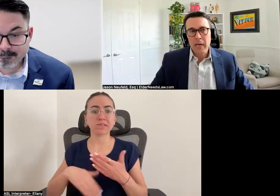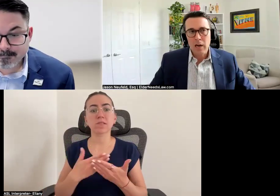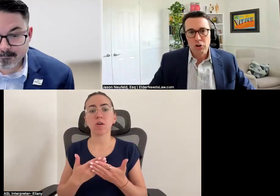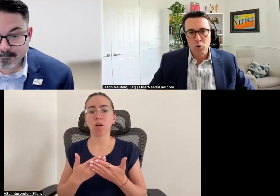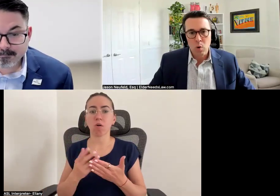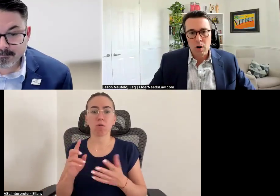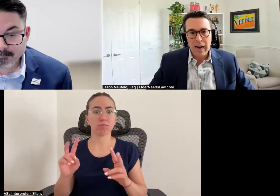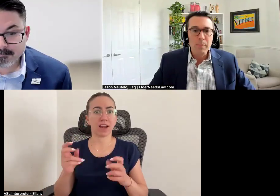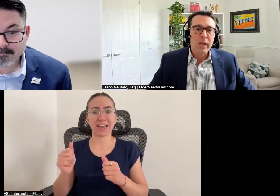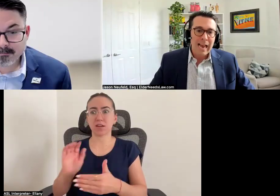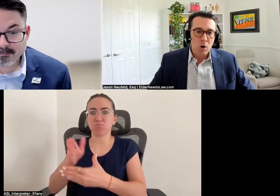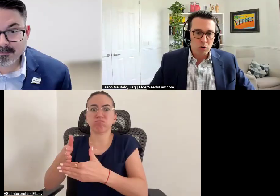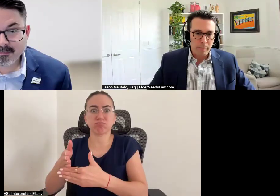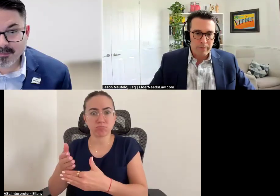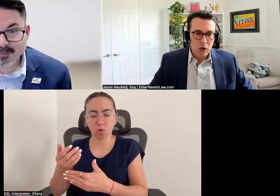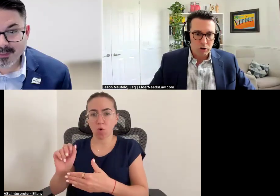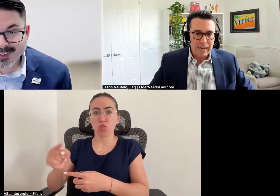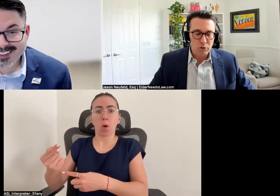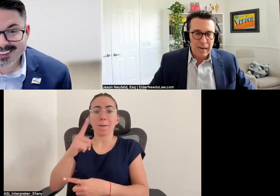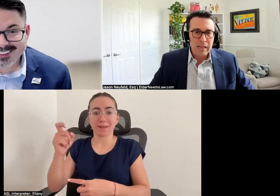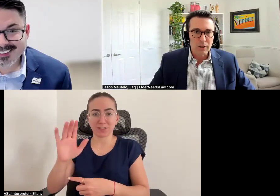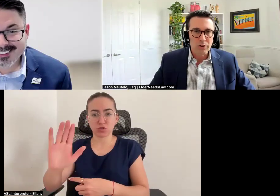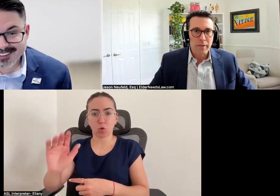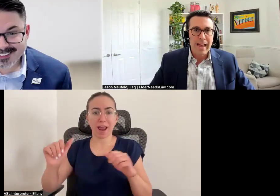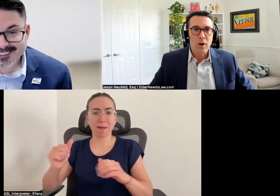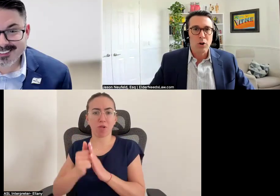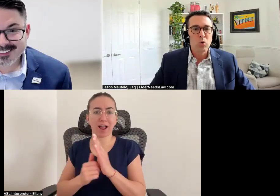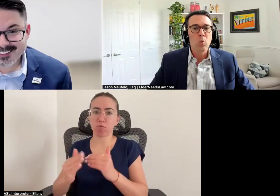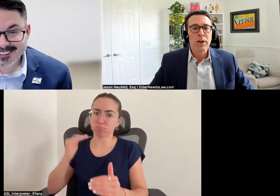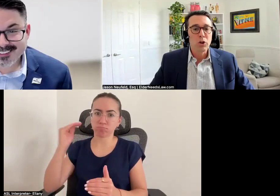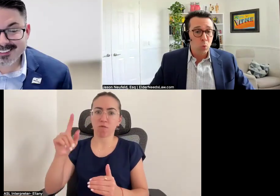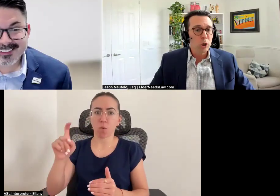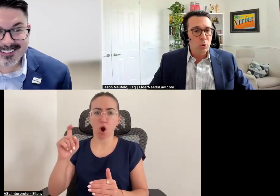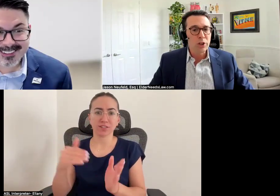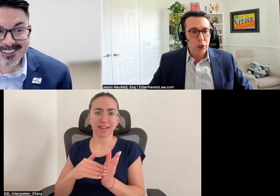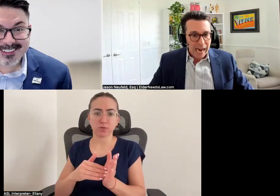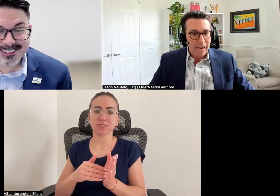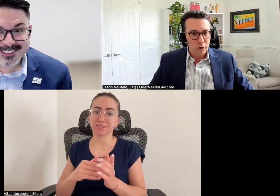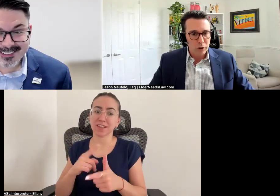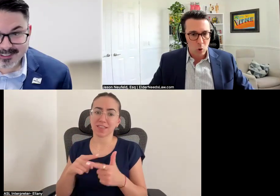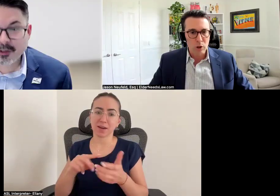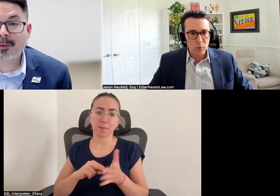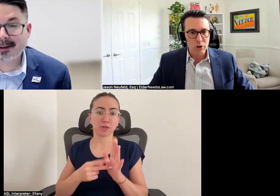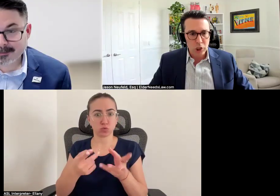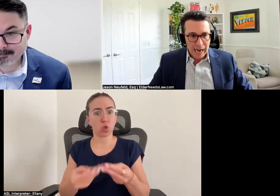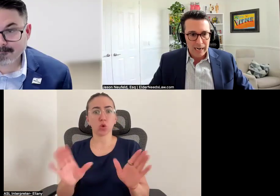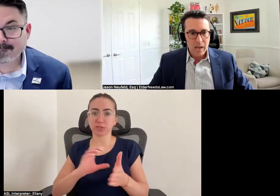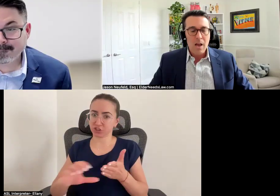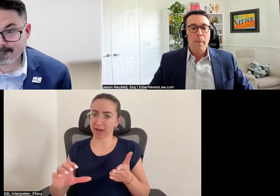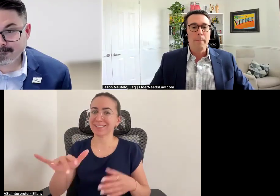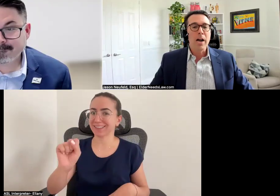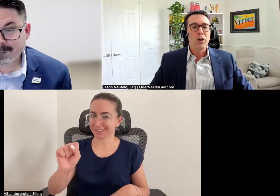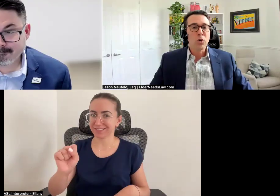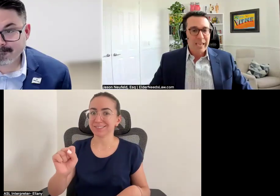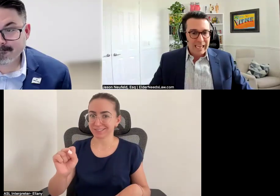is because your ABLE account goes above $100,000, then you would lose the check. You for sure lose the Correct. check.